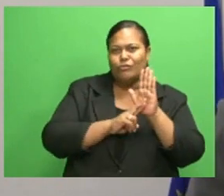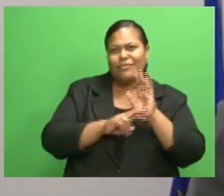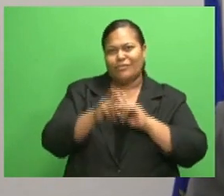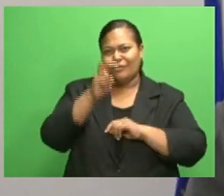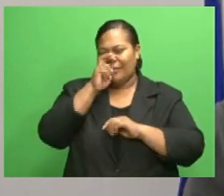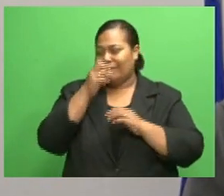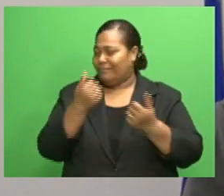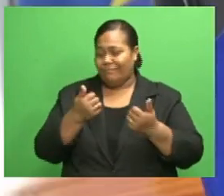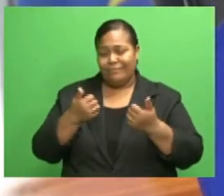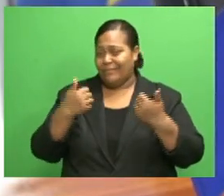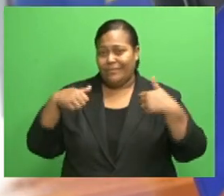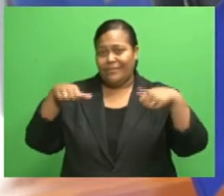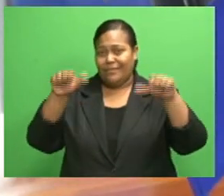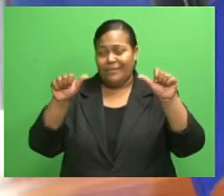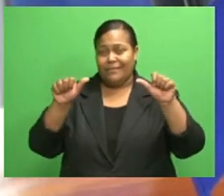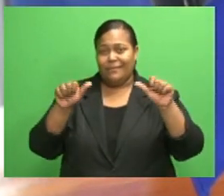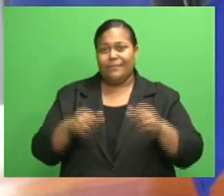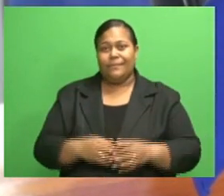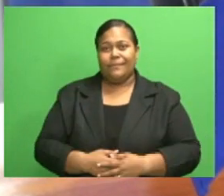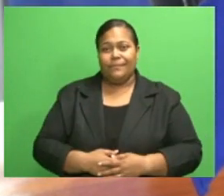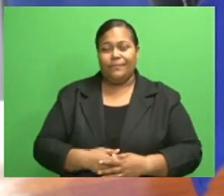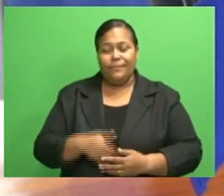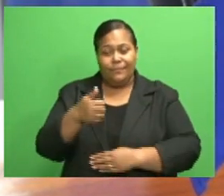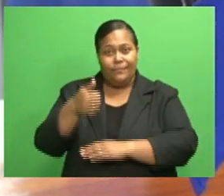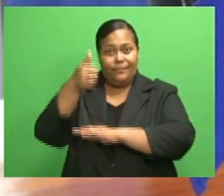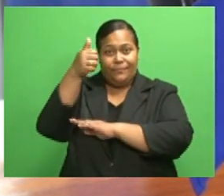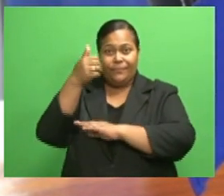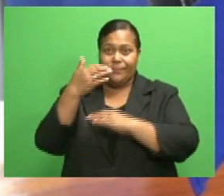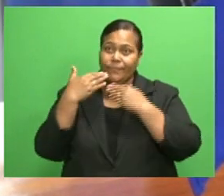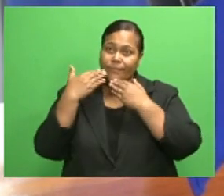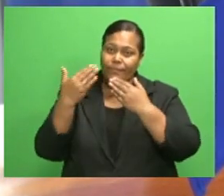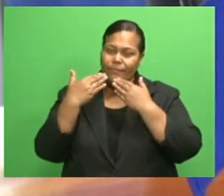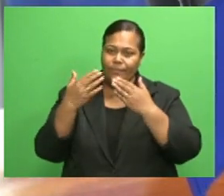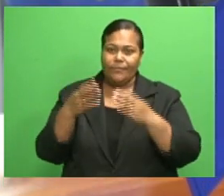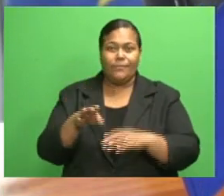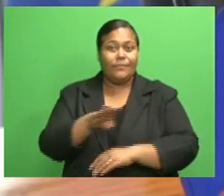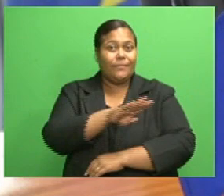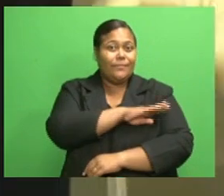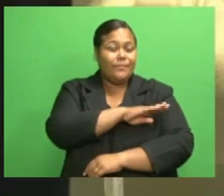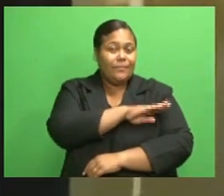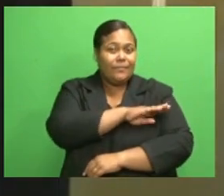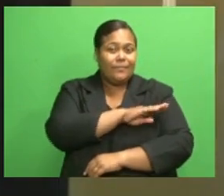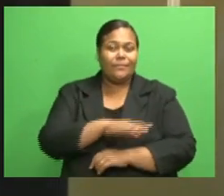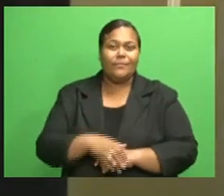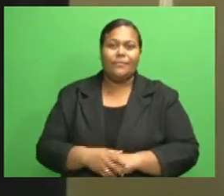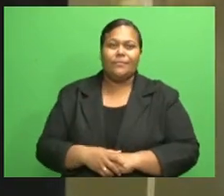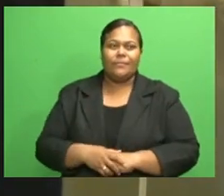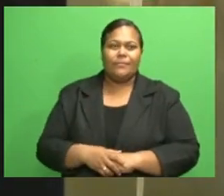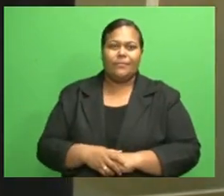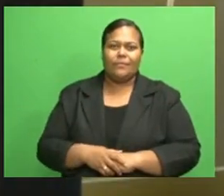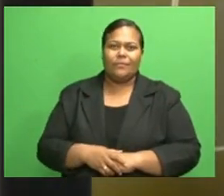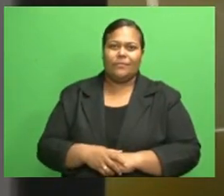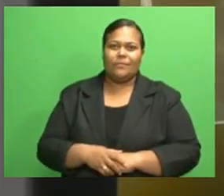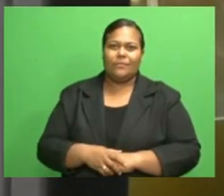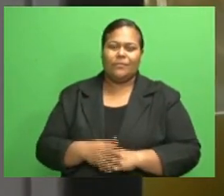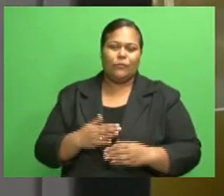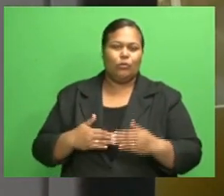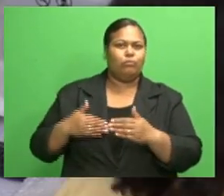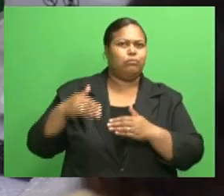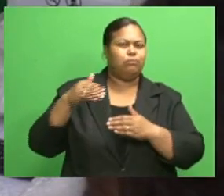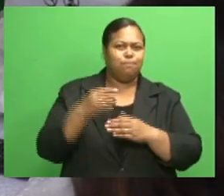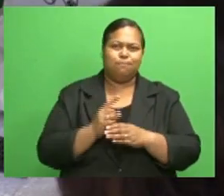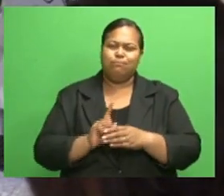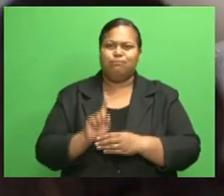way, as we can tell. The ambassador acknowledged Prime Minister Vorenge Bainimarama, who has been at the forefront of the fight